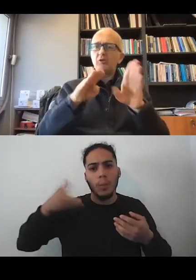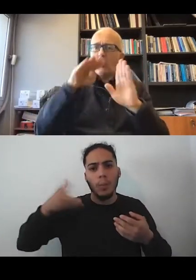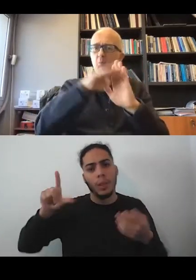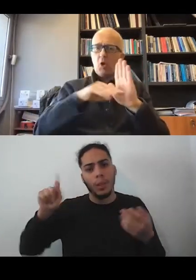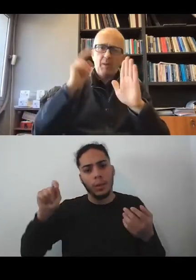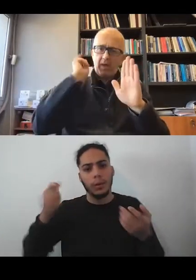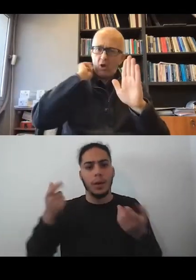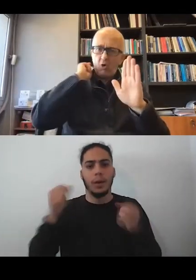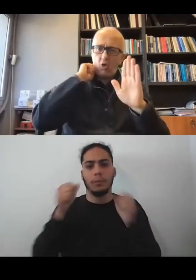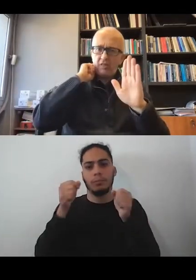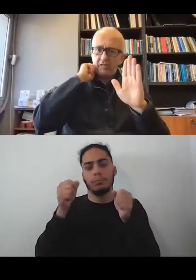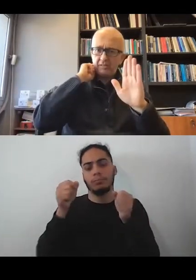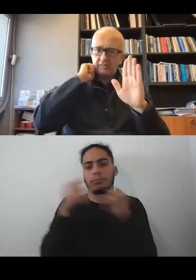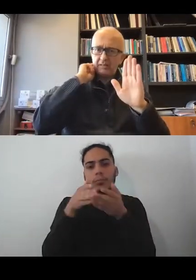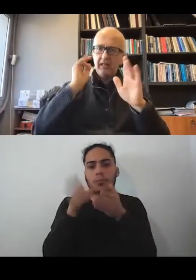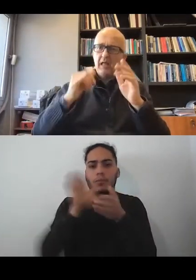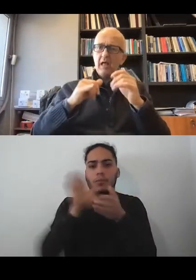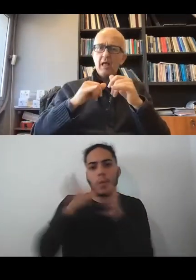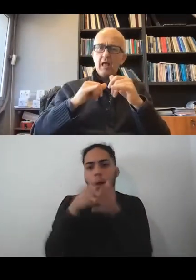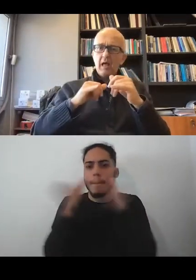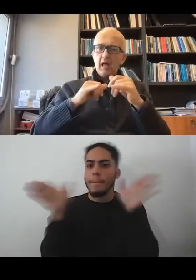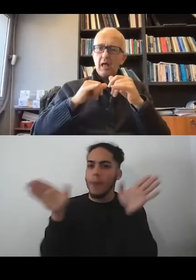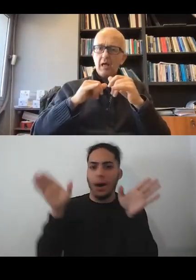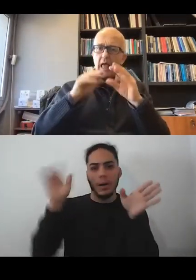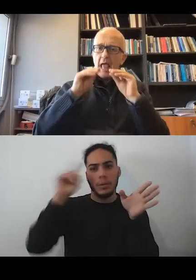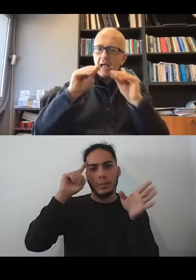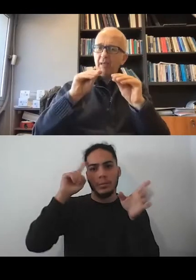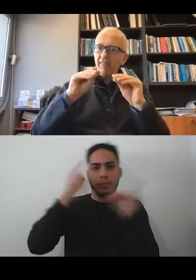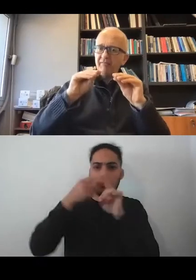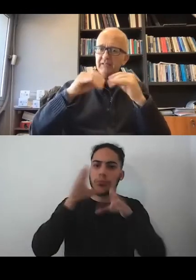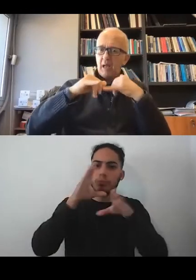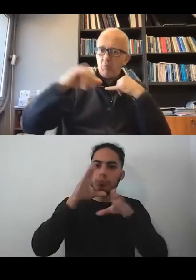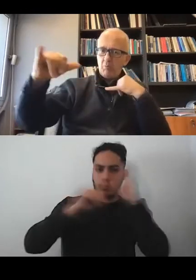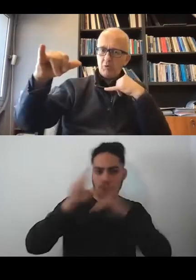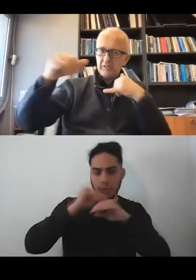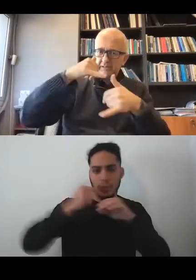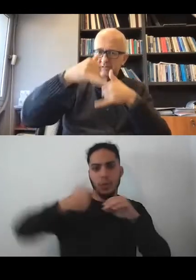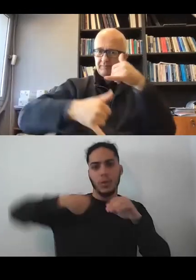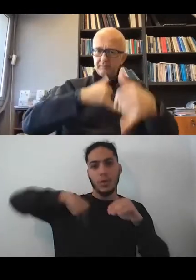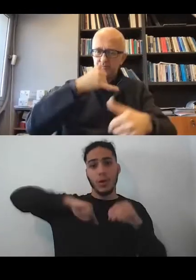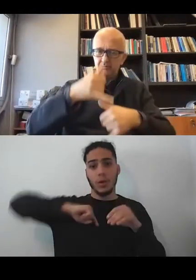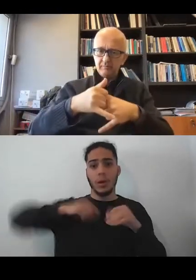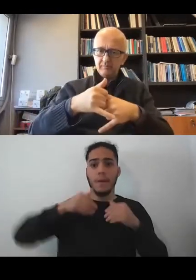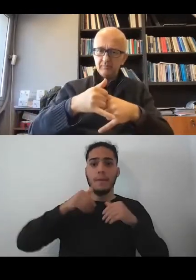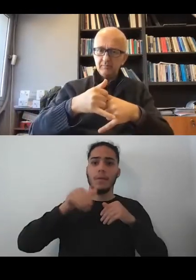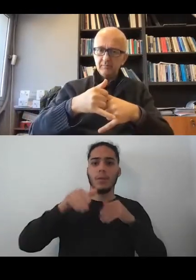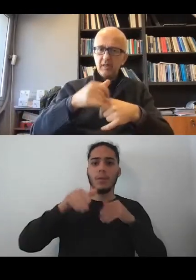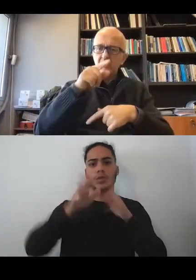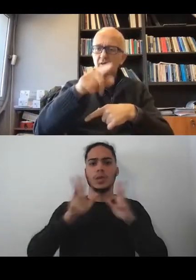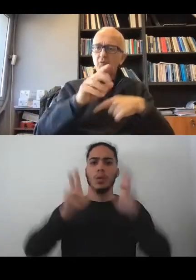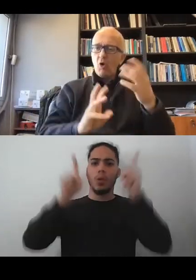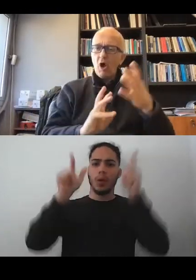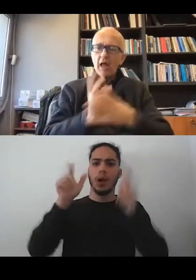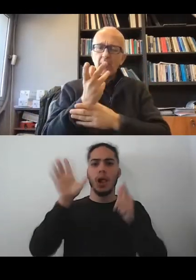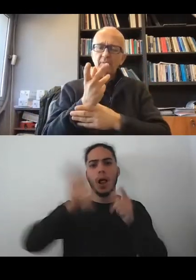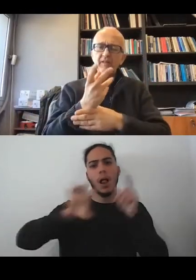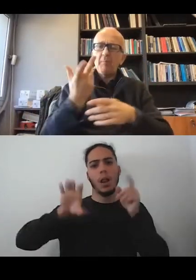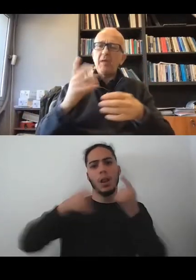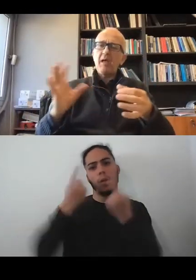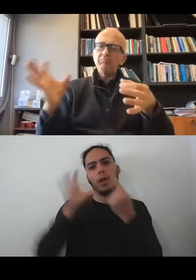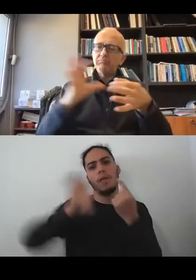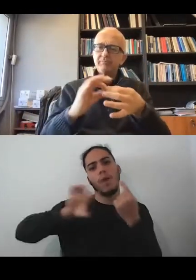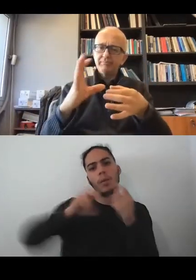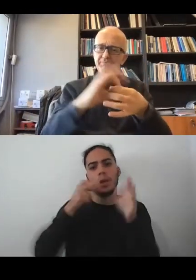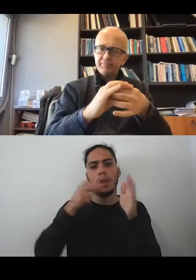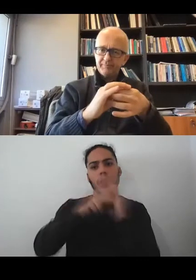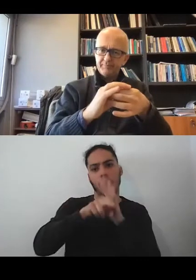e-learning. And we will develop some plugins to that Moodle platform. The